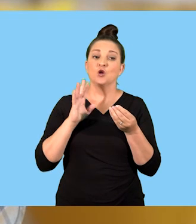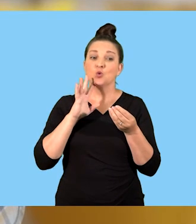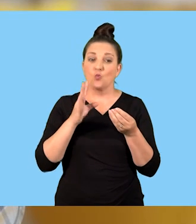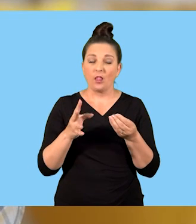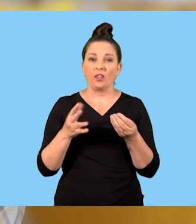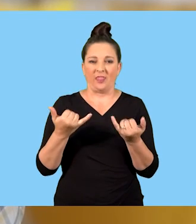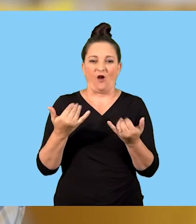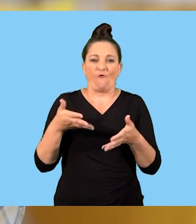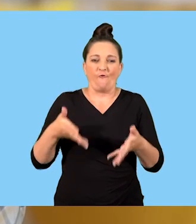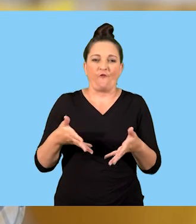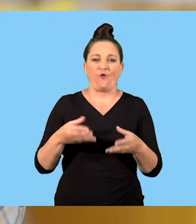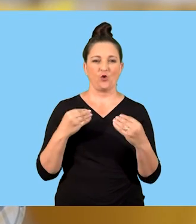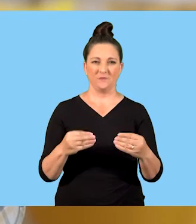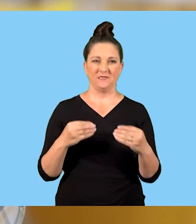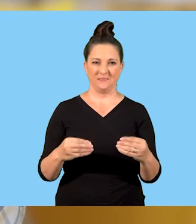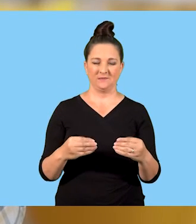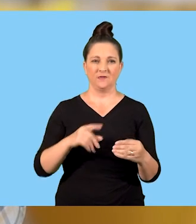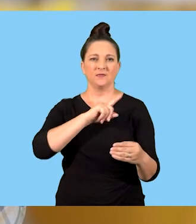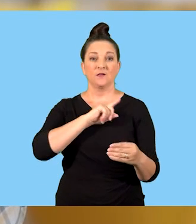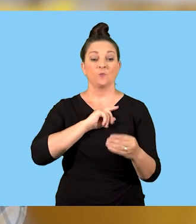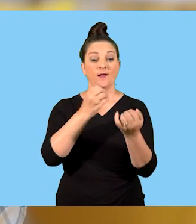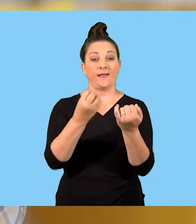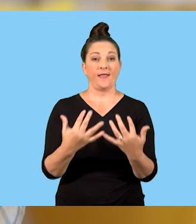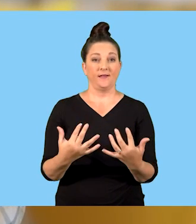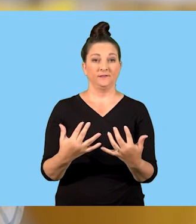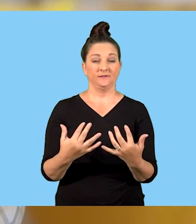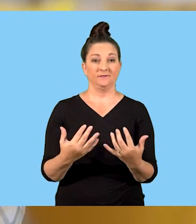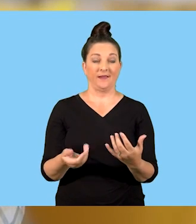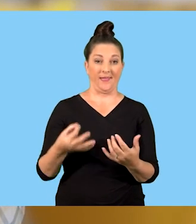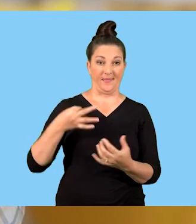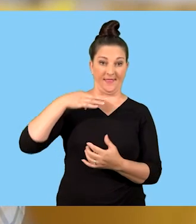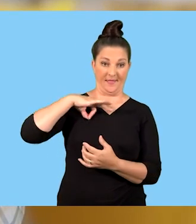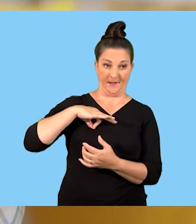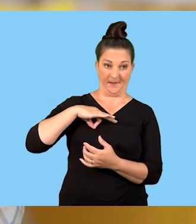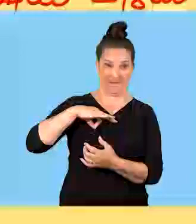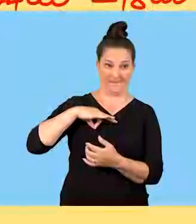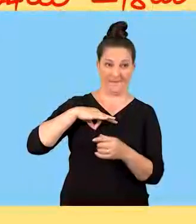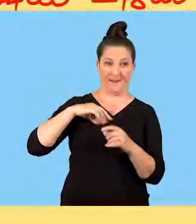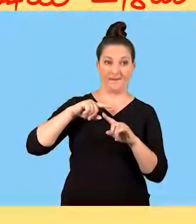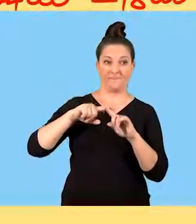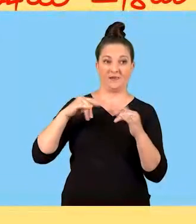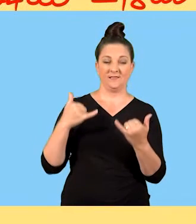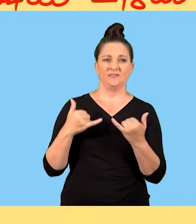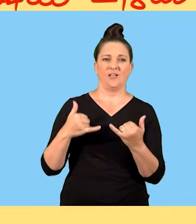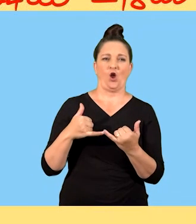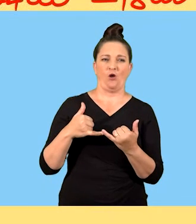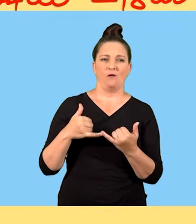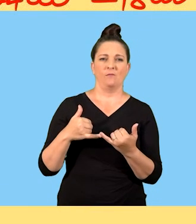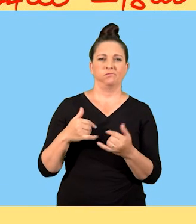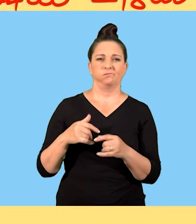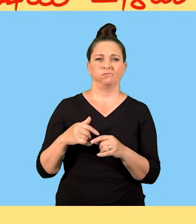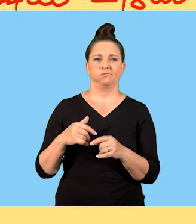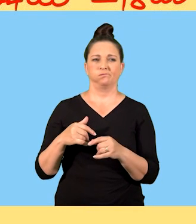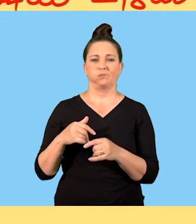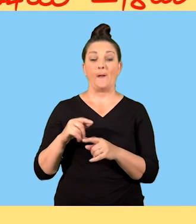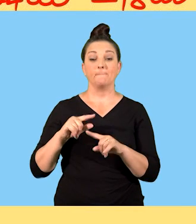the business. It is receivable to the business. So we put it under the balance sheet account section as accrued income. And then under